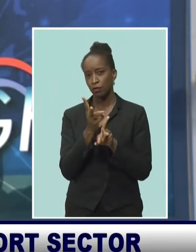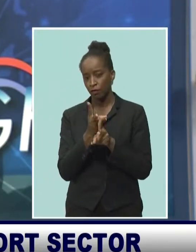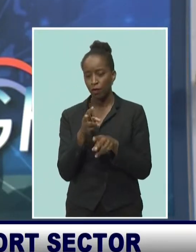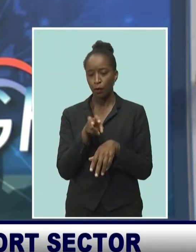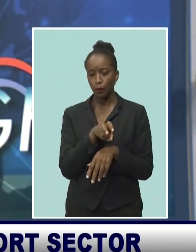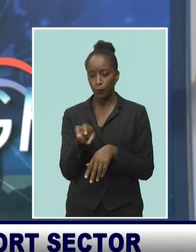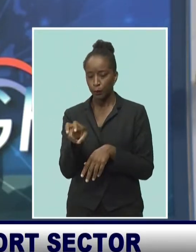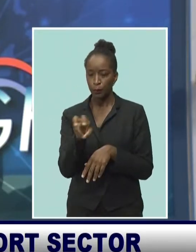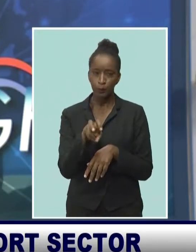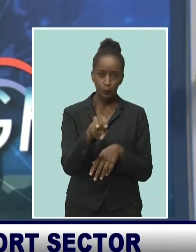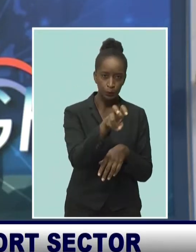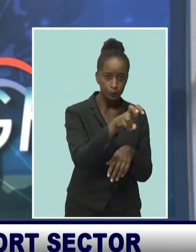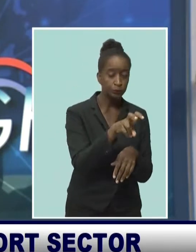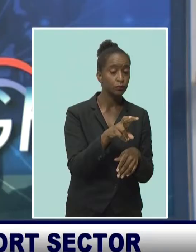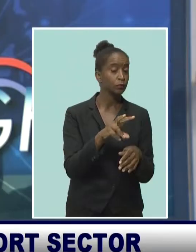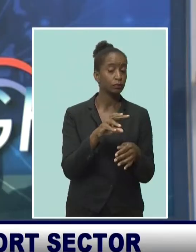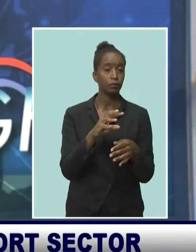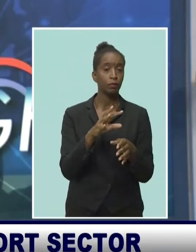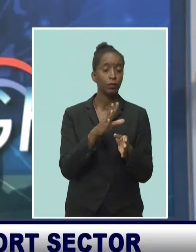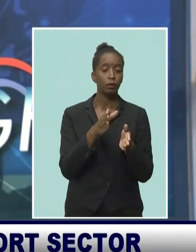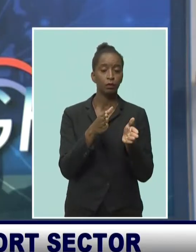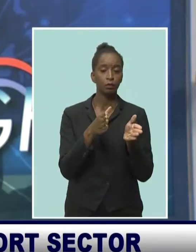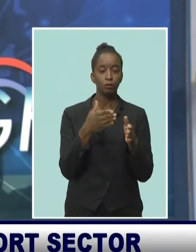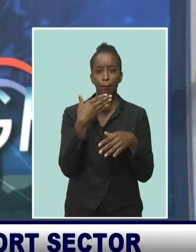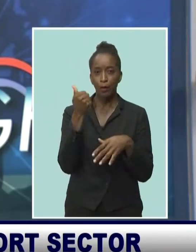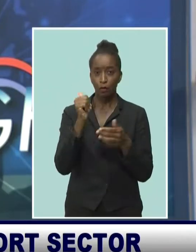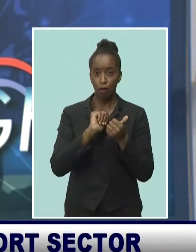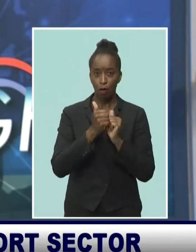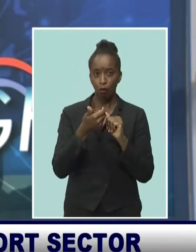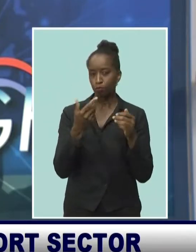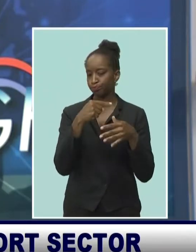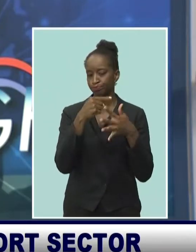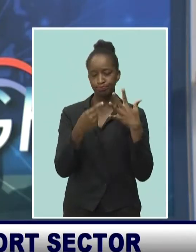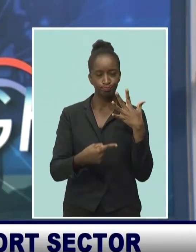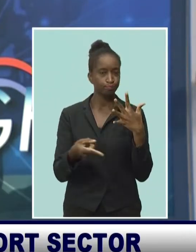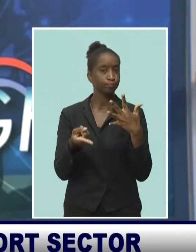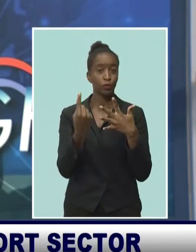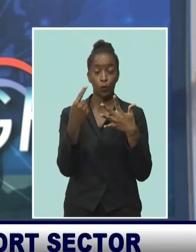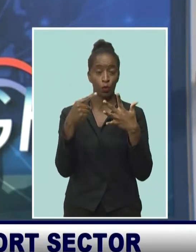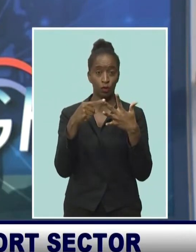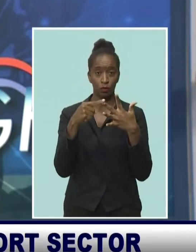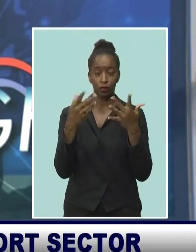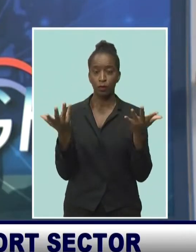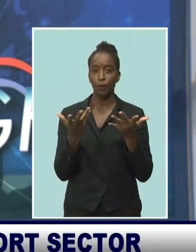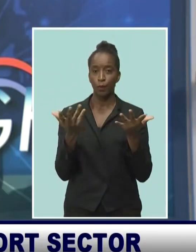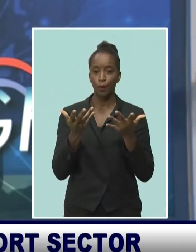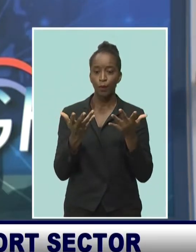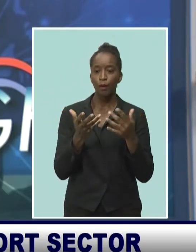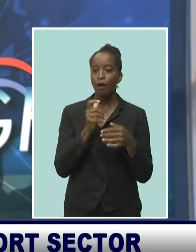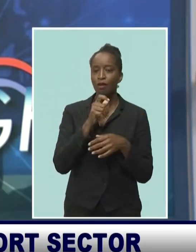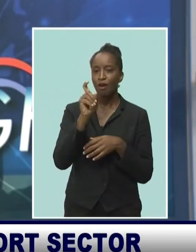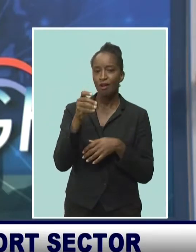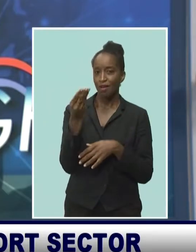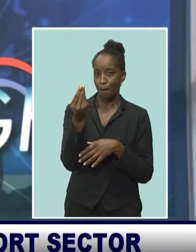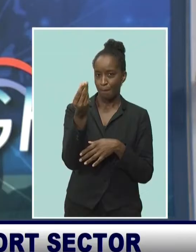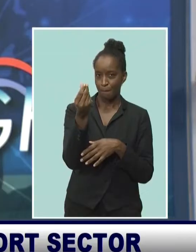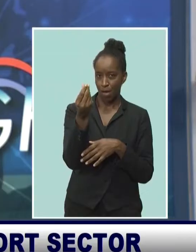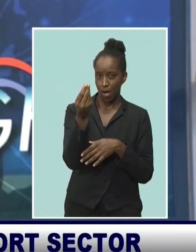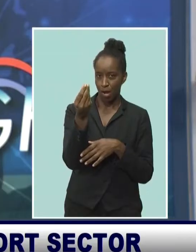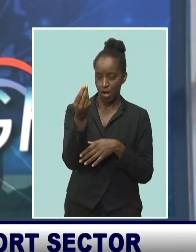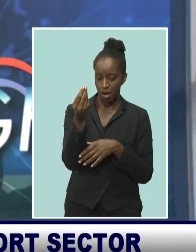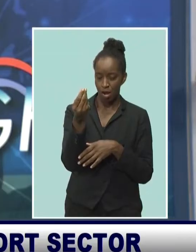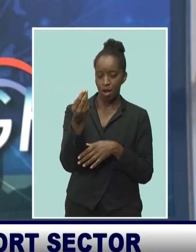other things. It comes with the signing of a memorandum of understanding between the major stakeholders in the transport sector, or Shane Jones